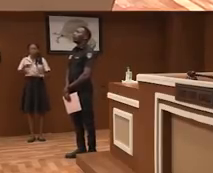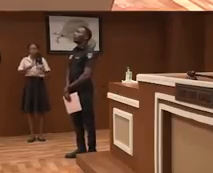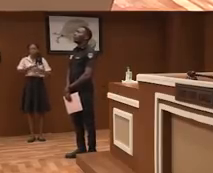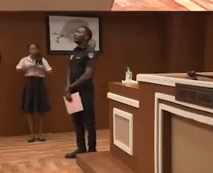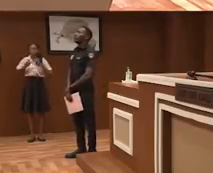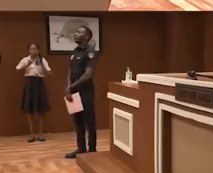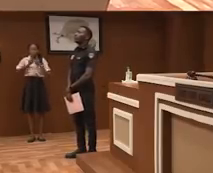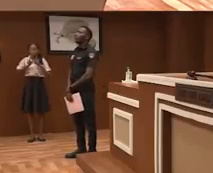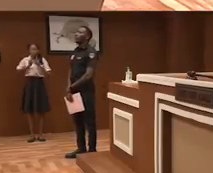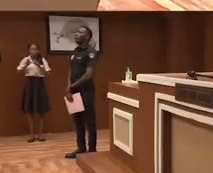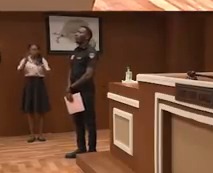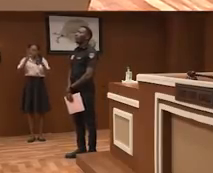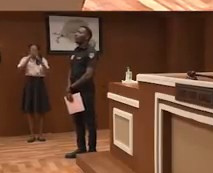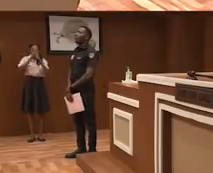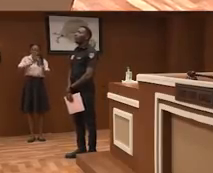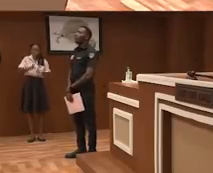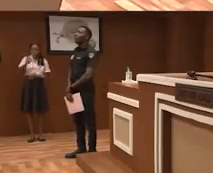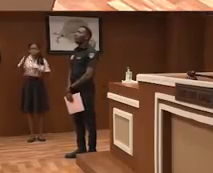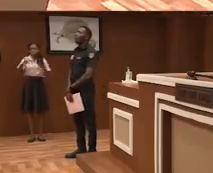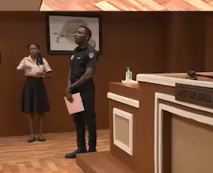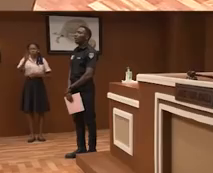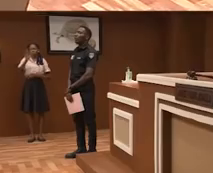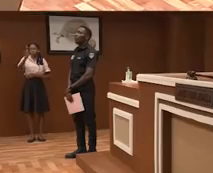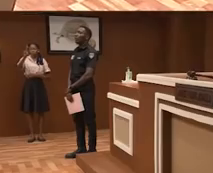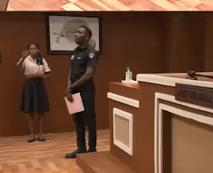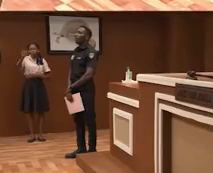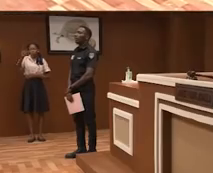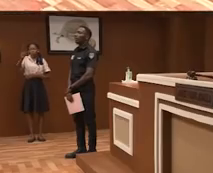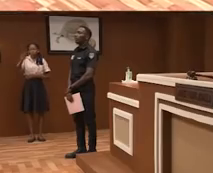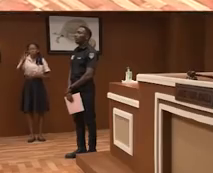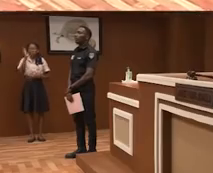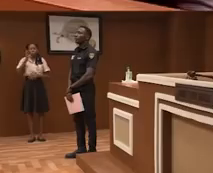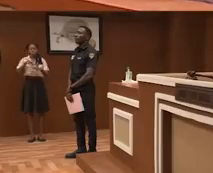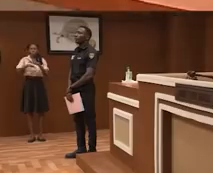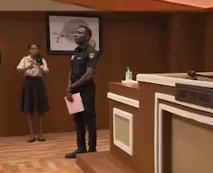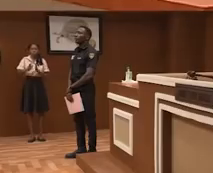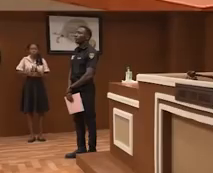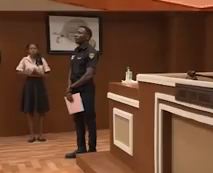Court in session. Honorable Judge Fumi Asaolu presiding.